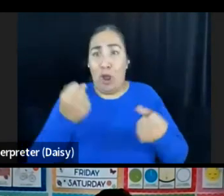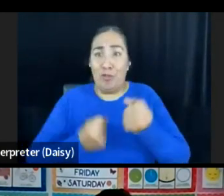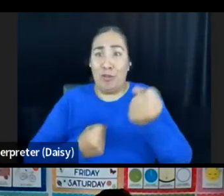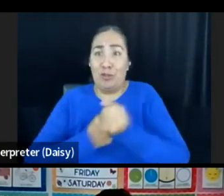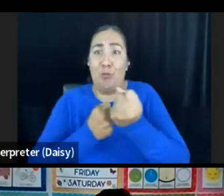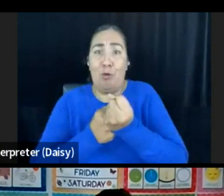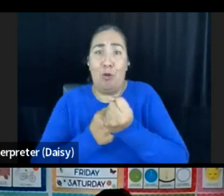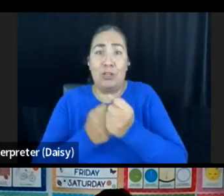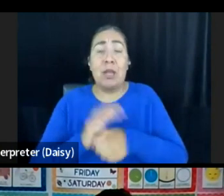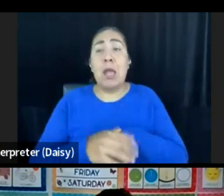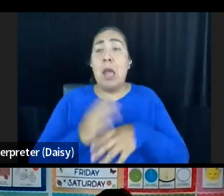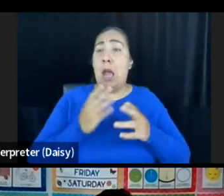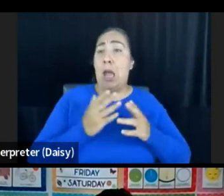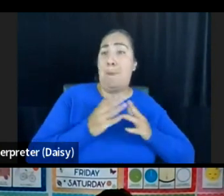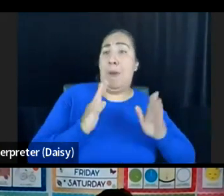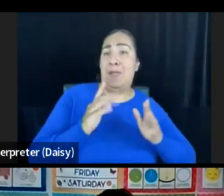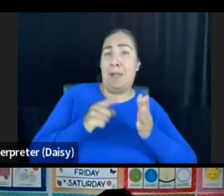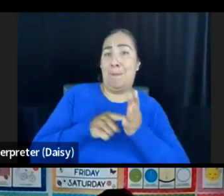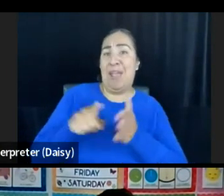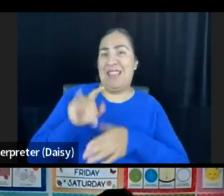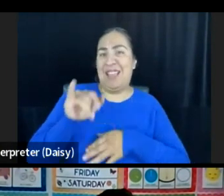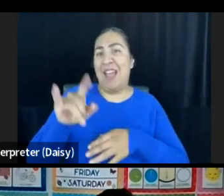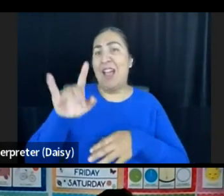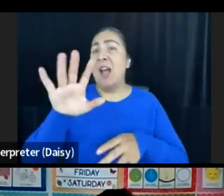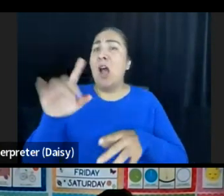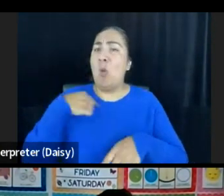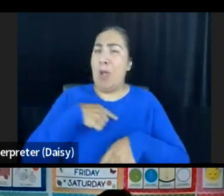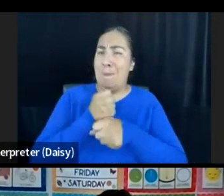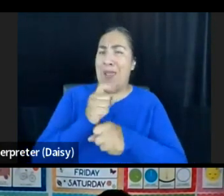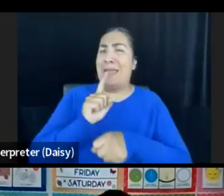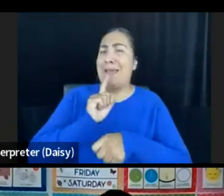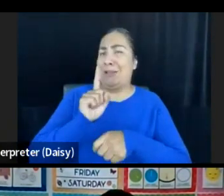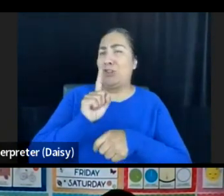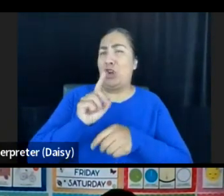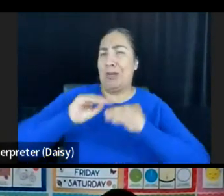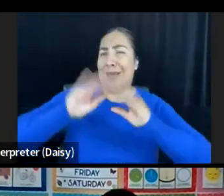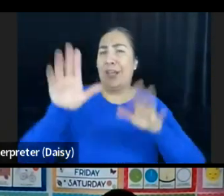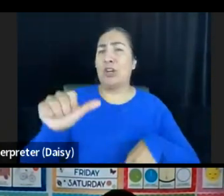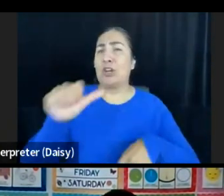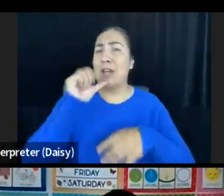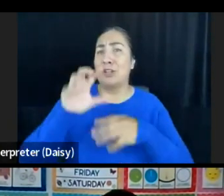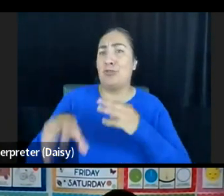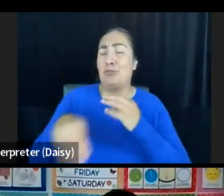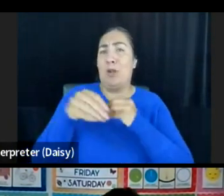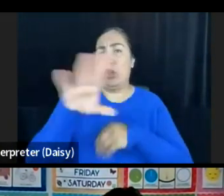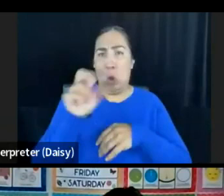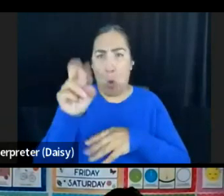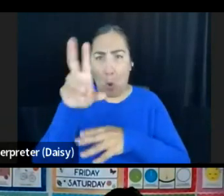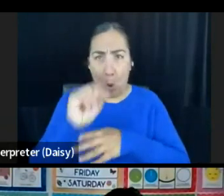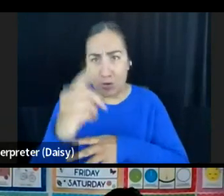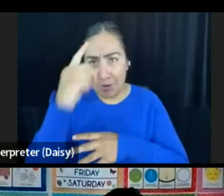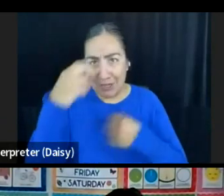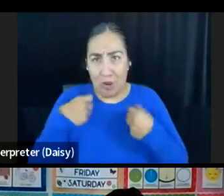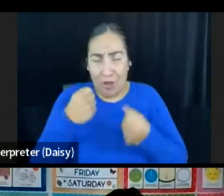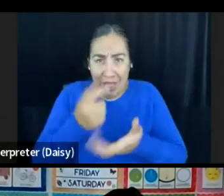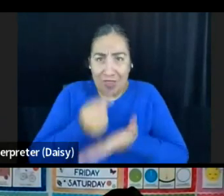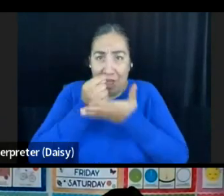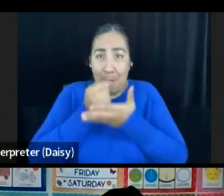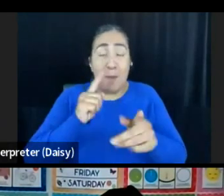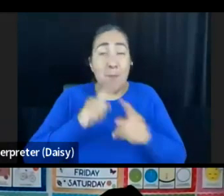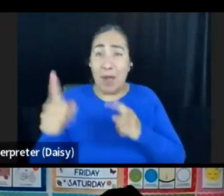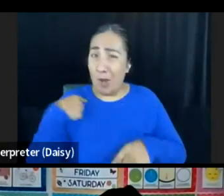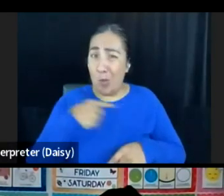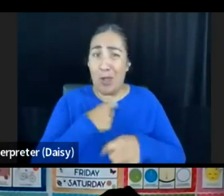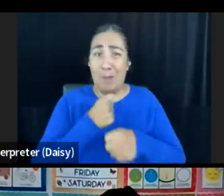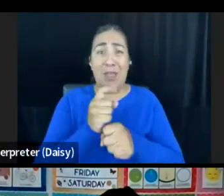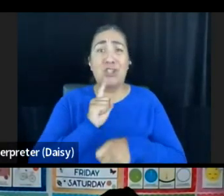your own personal therapy, but also recognize that this work is challenging and this work can bring things up, and we should be able to support